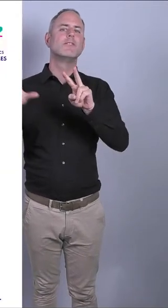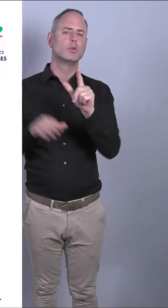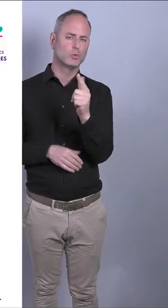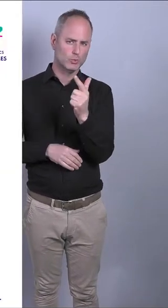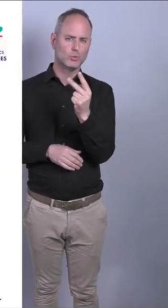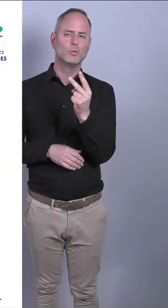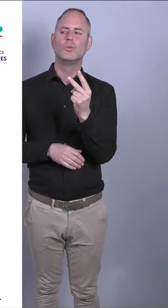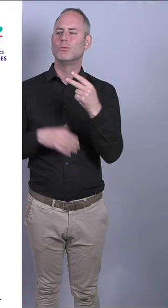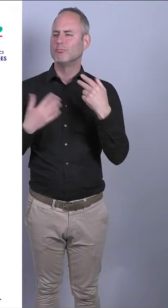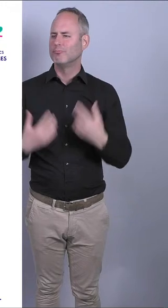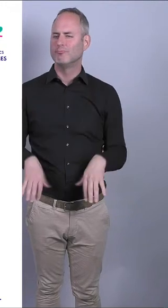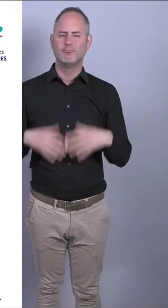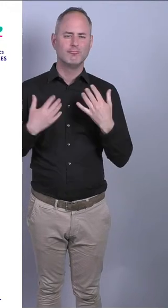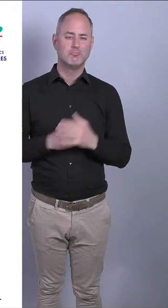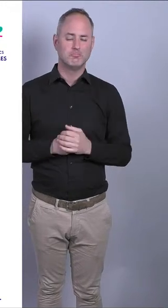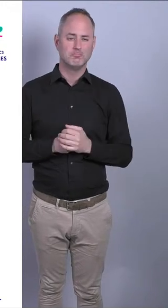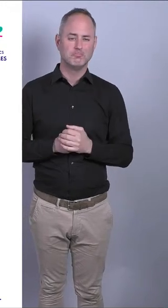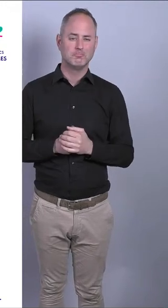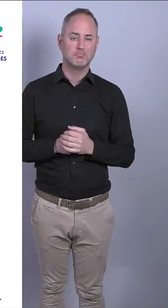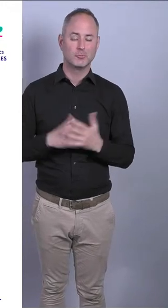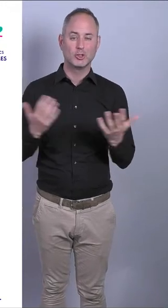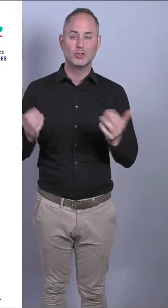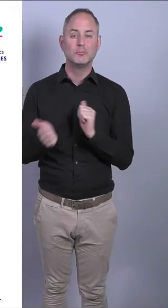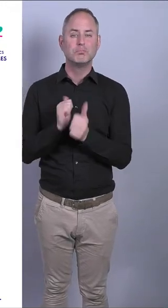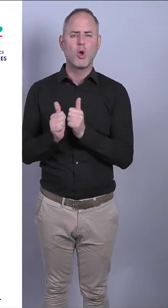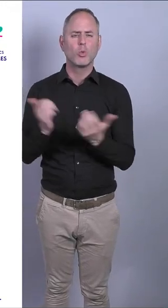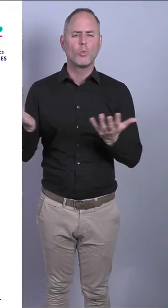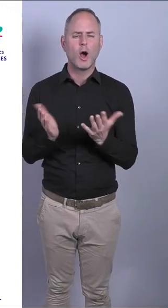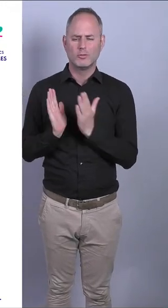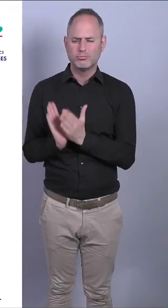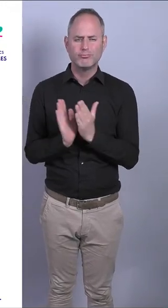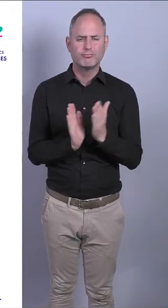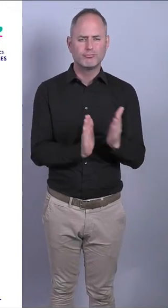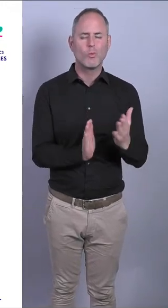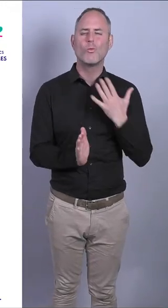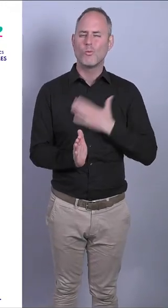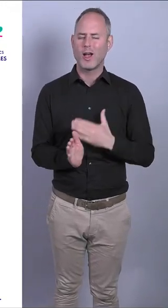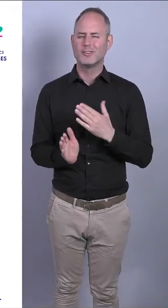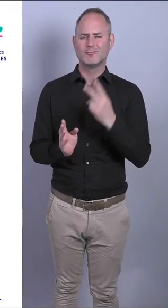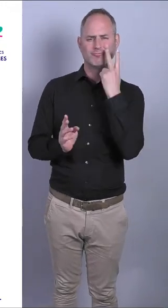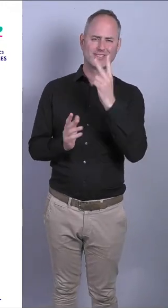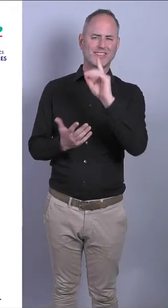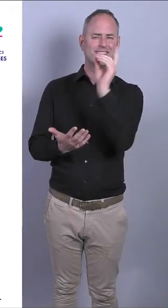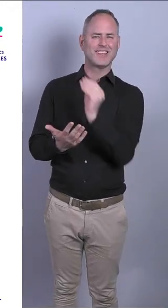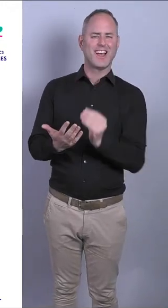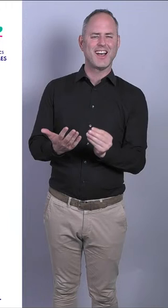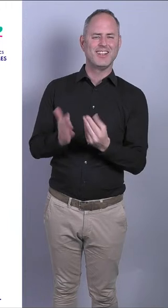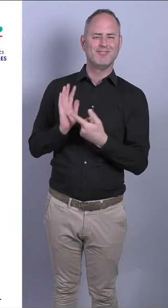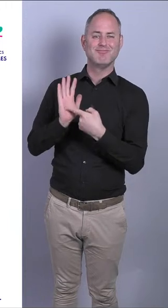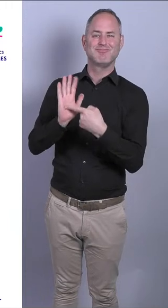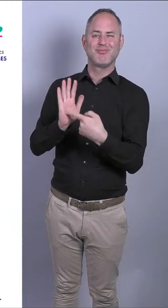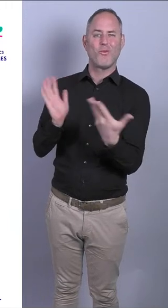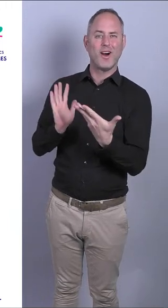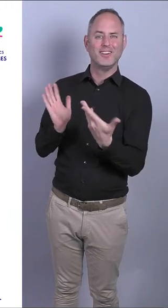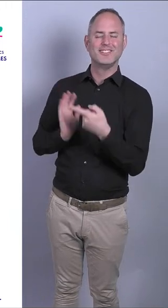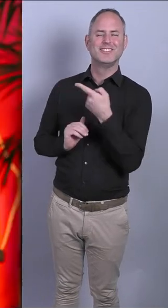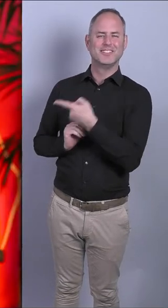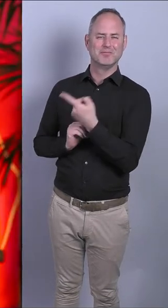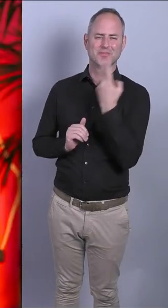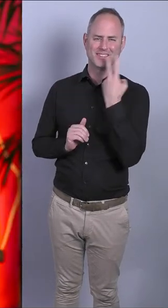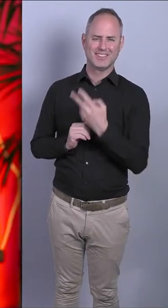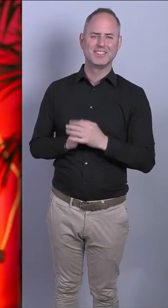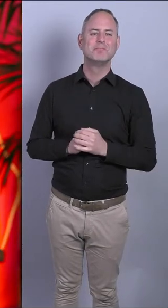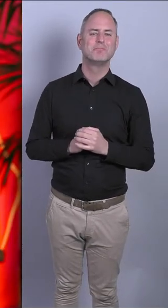you see the sports, and two of those sports will be introduced to you in a creative way.